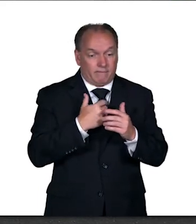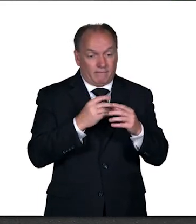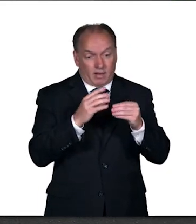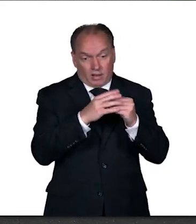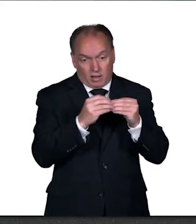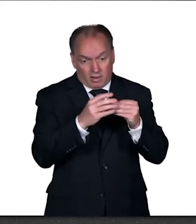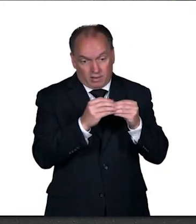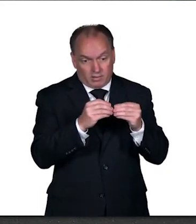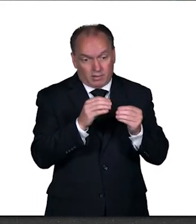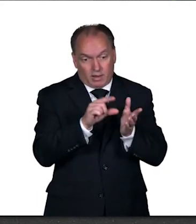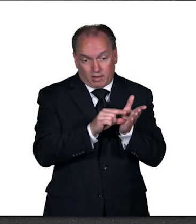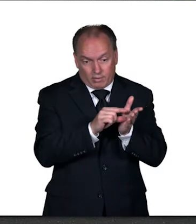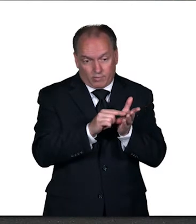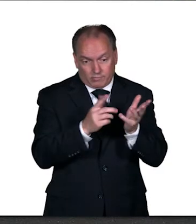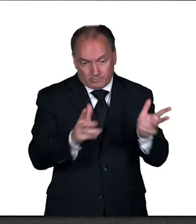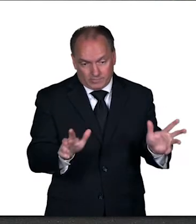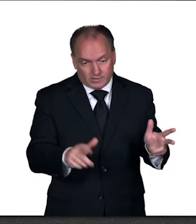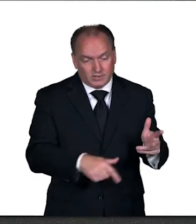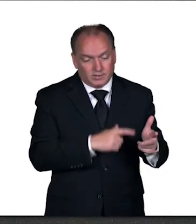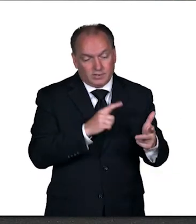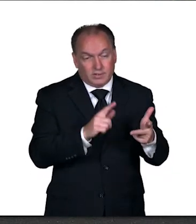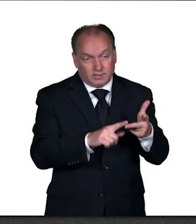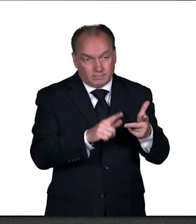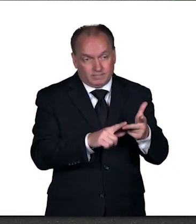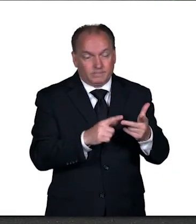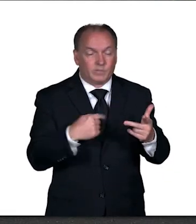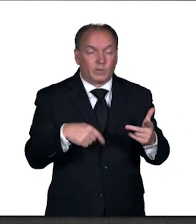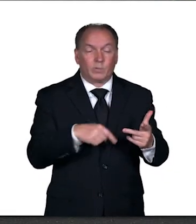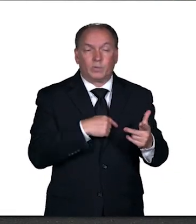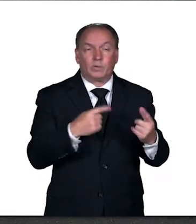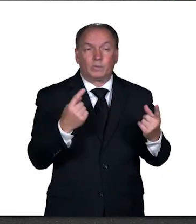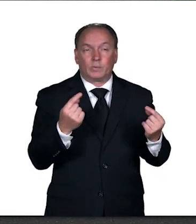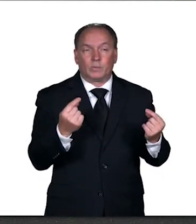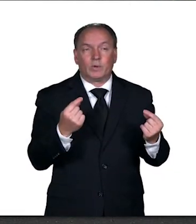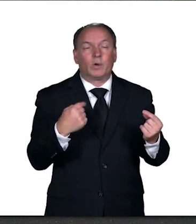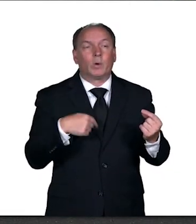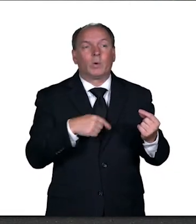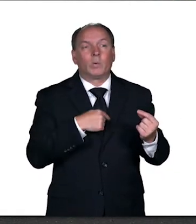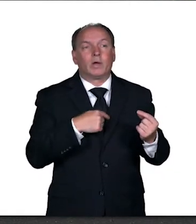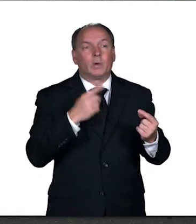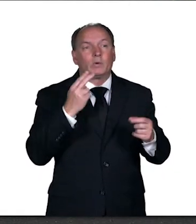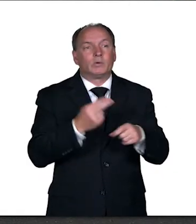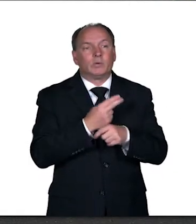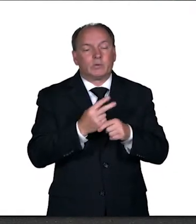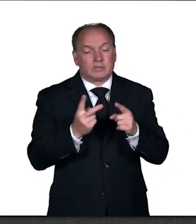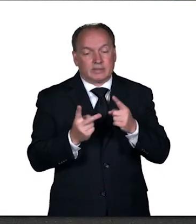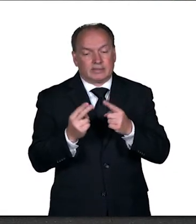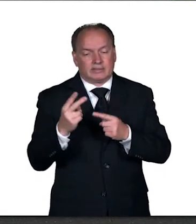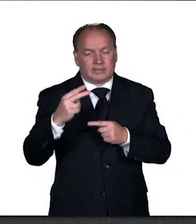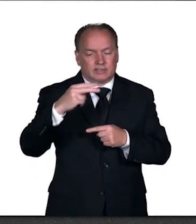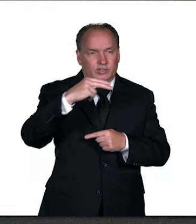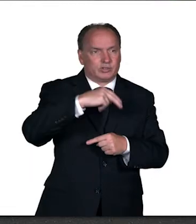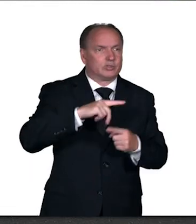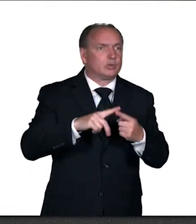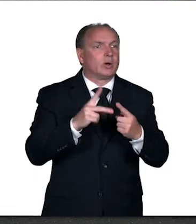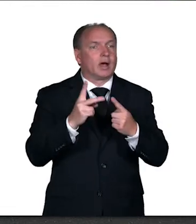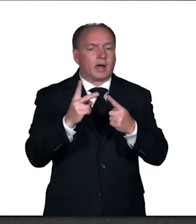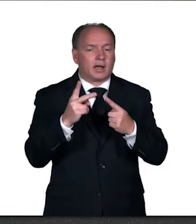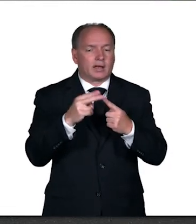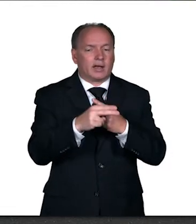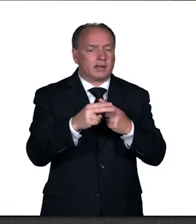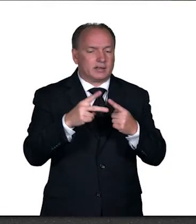ball and some glue. The next thing we are going to do is we are going to use our scissors to